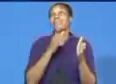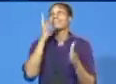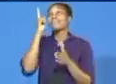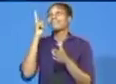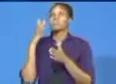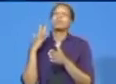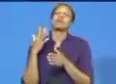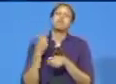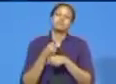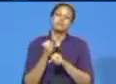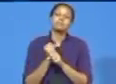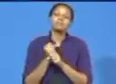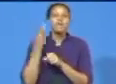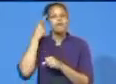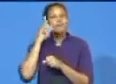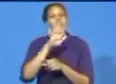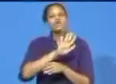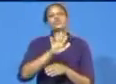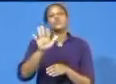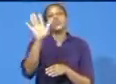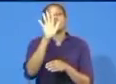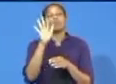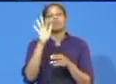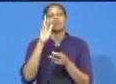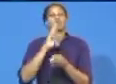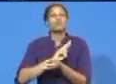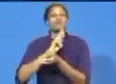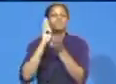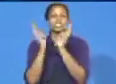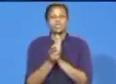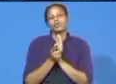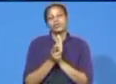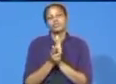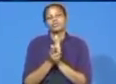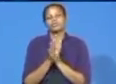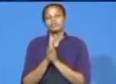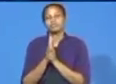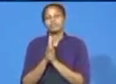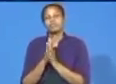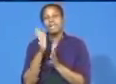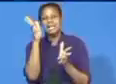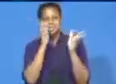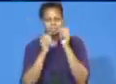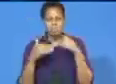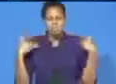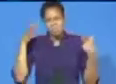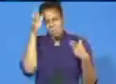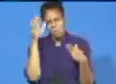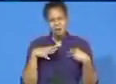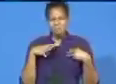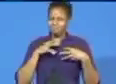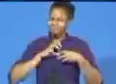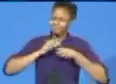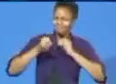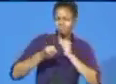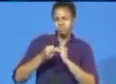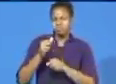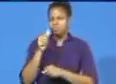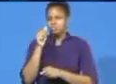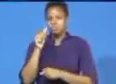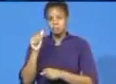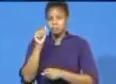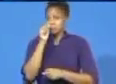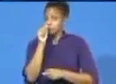provision for your restoration. Listen to me, young man, broken up and messed up. Drugs can't fix